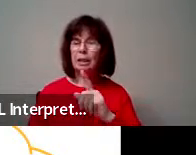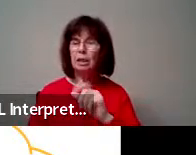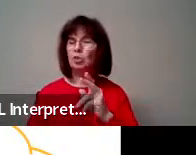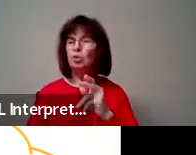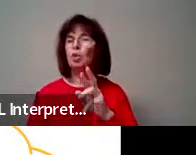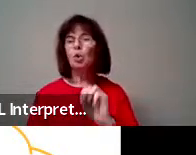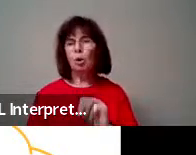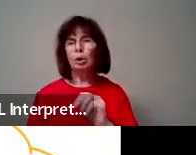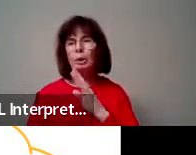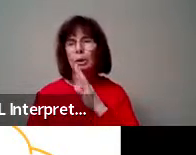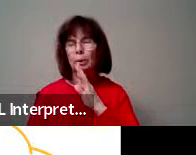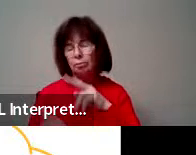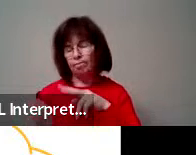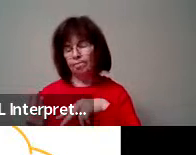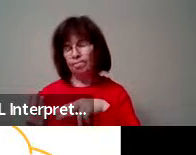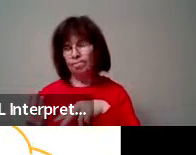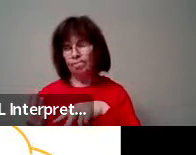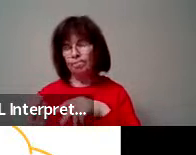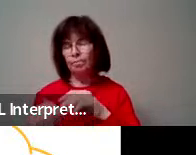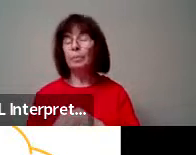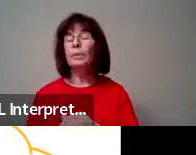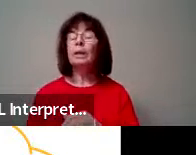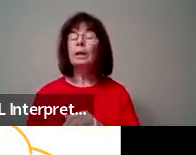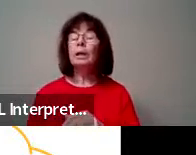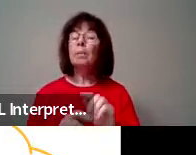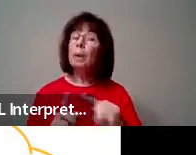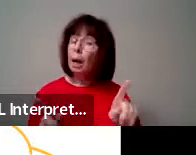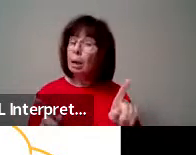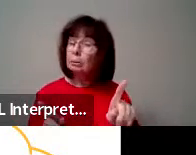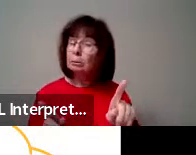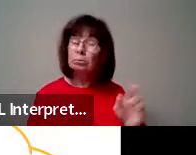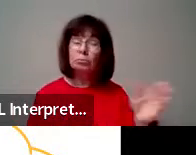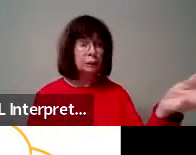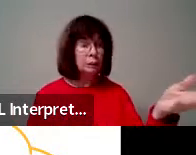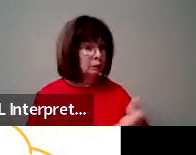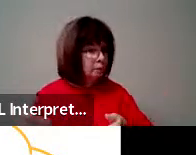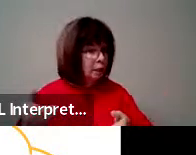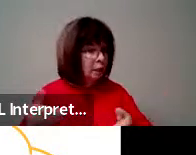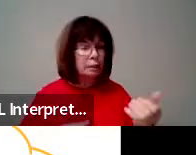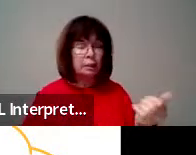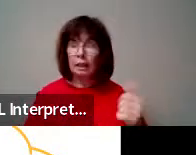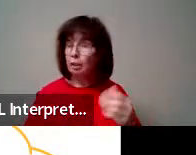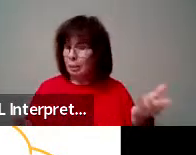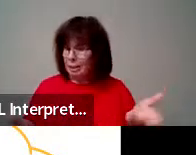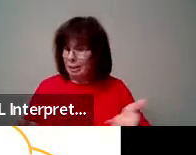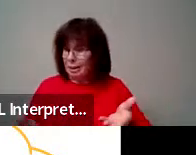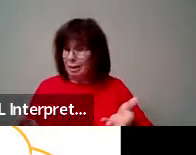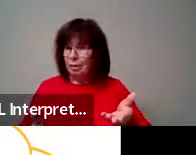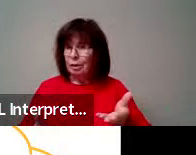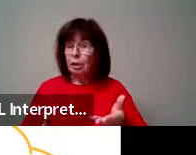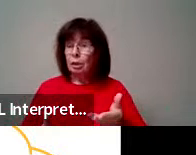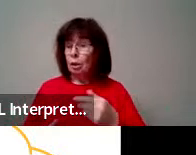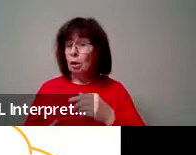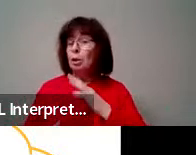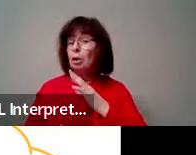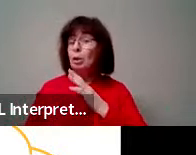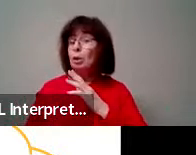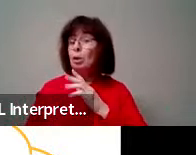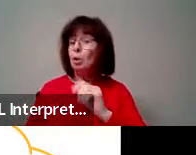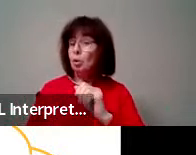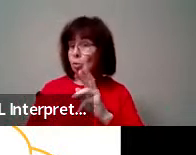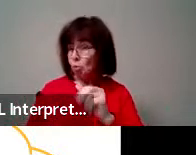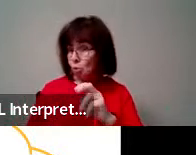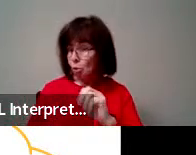read, but I also invite anyone who is here to, after Lauren provides